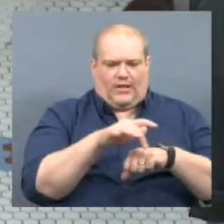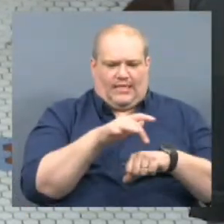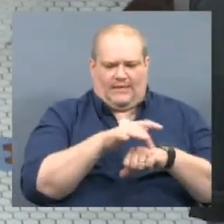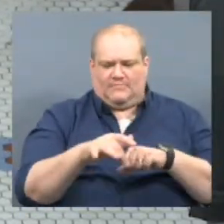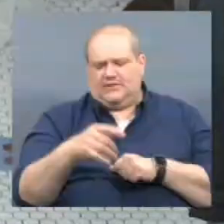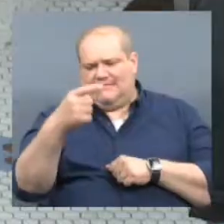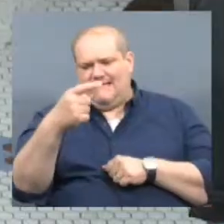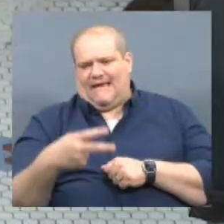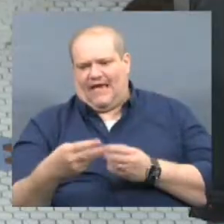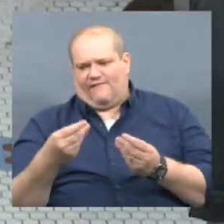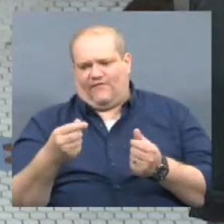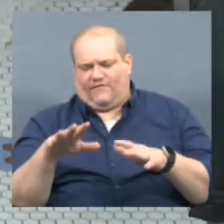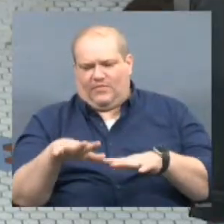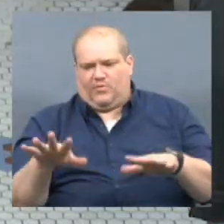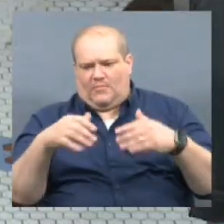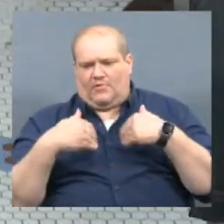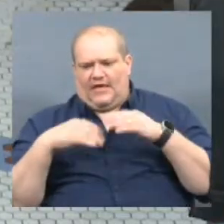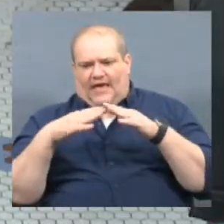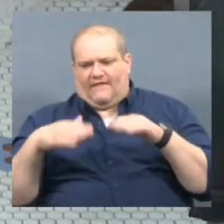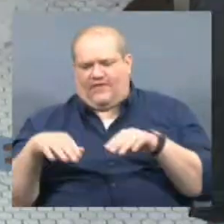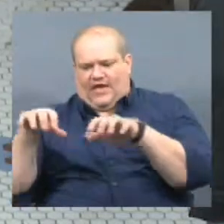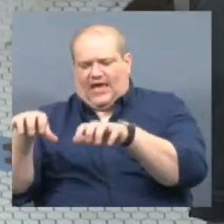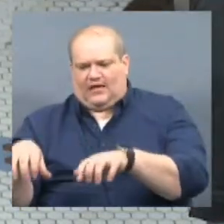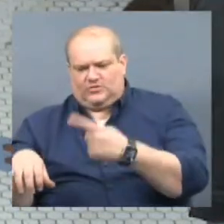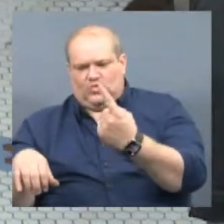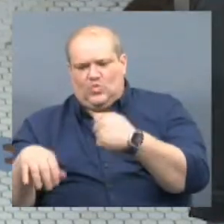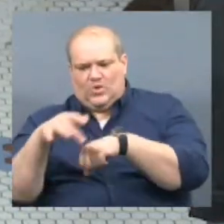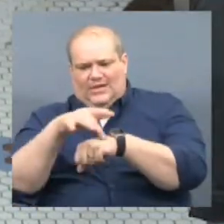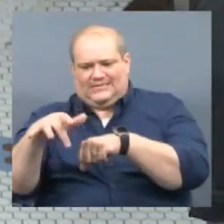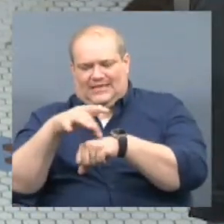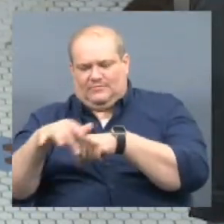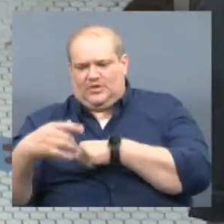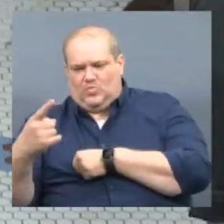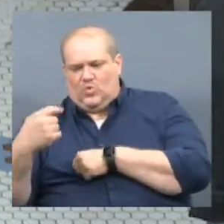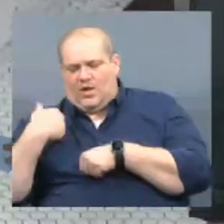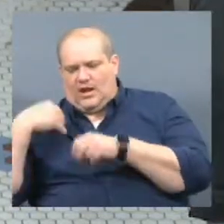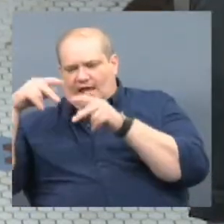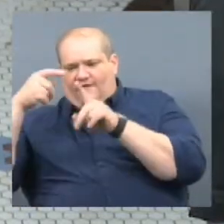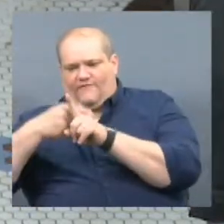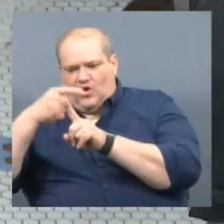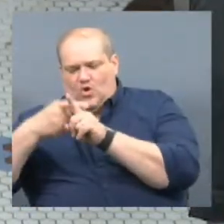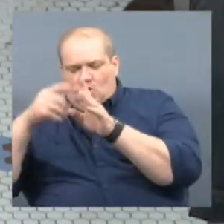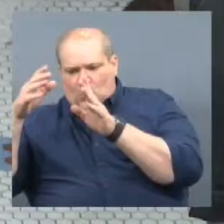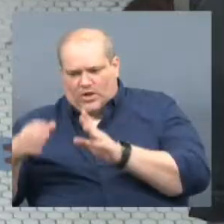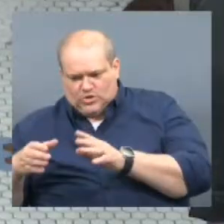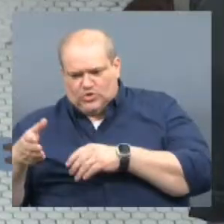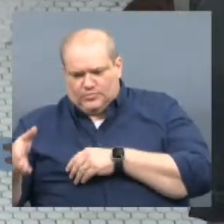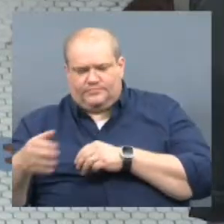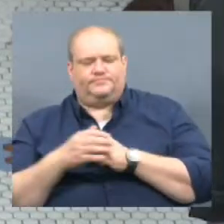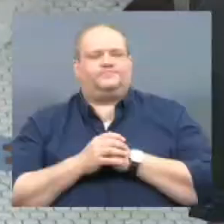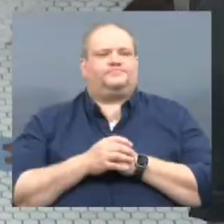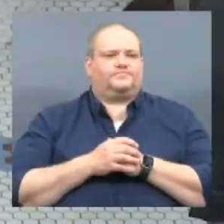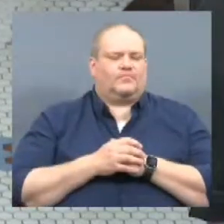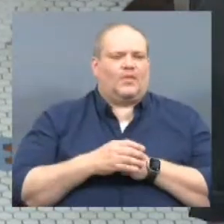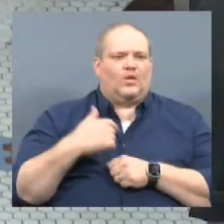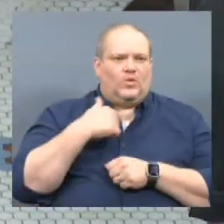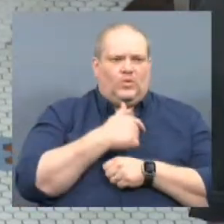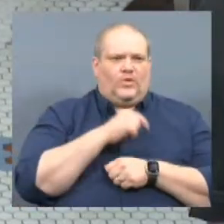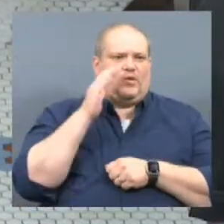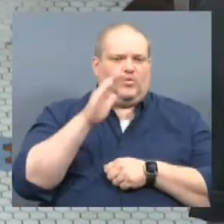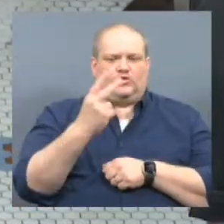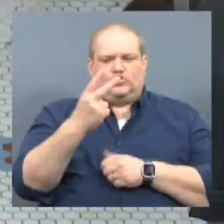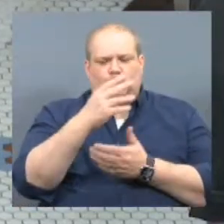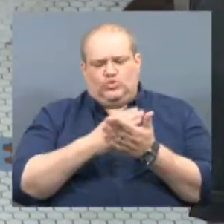of the property currently has housing. One is empty, one has a renter as stated. We will do it in